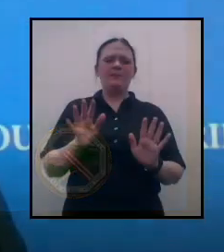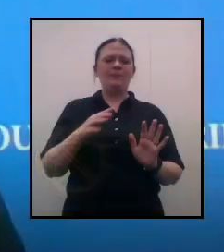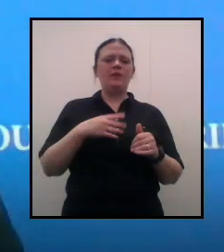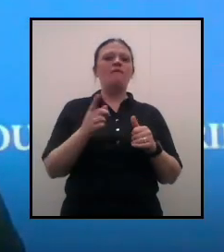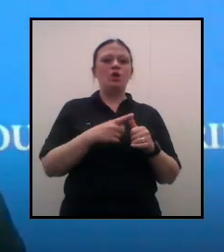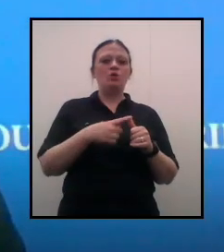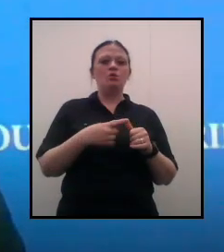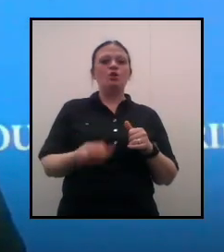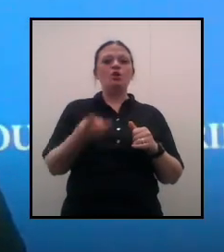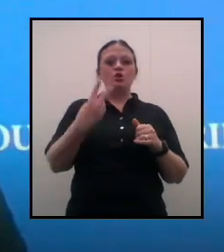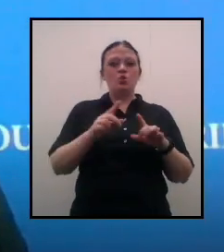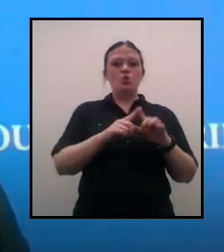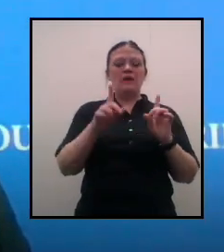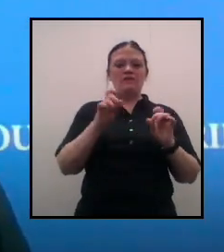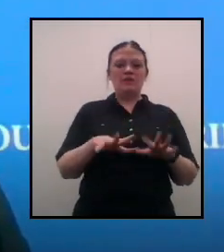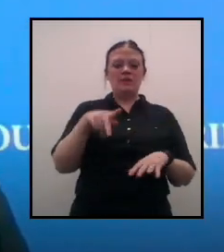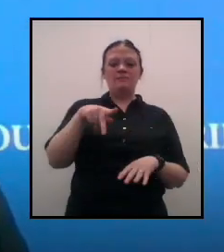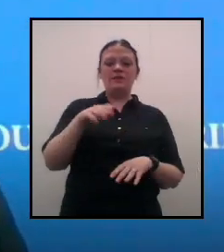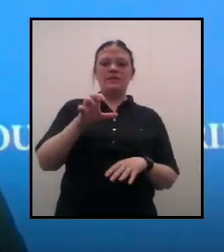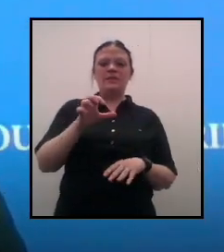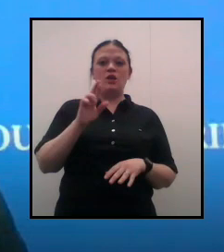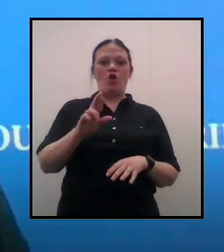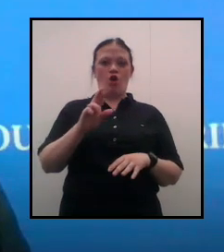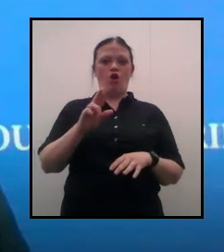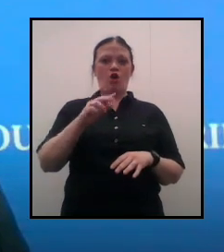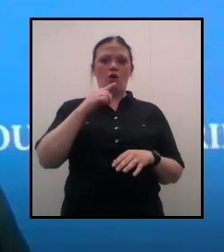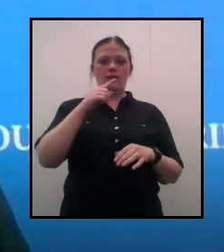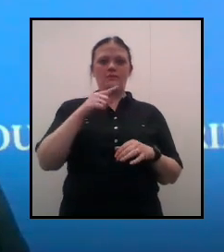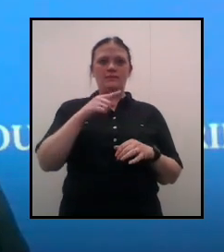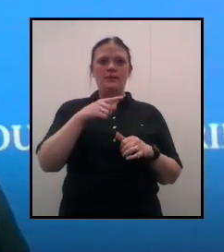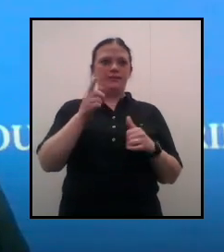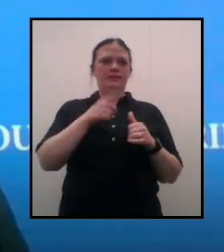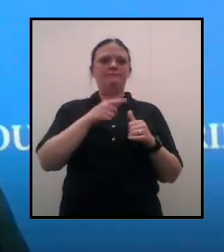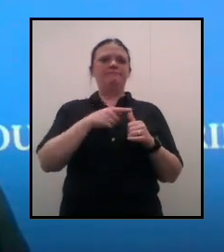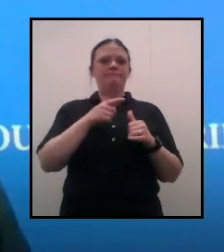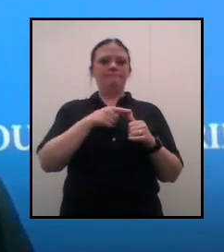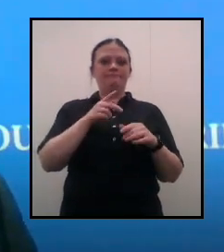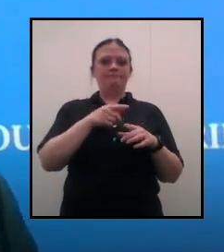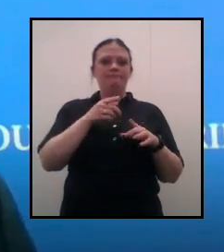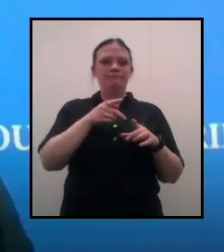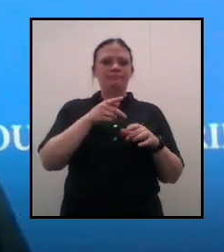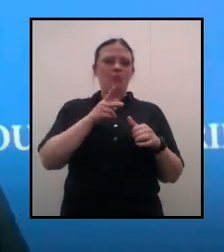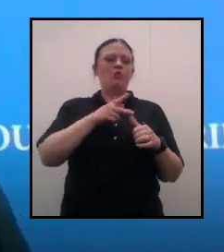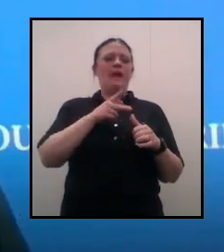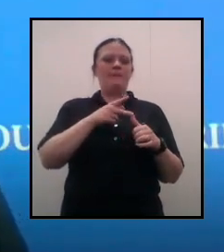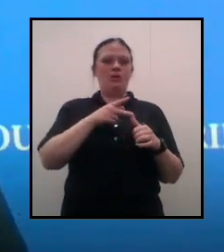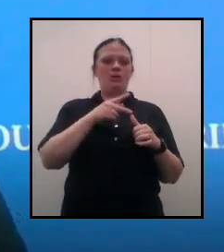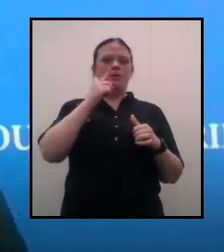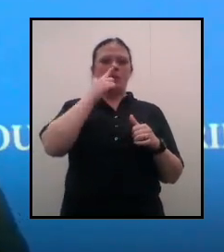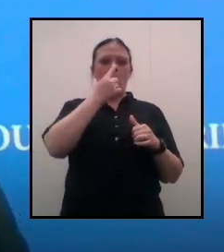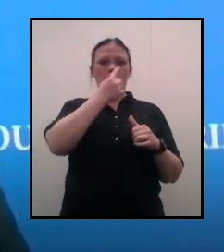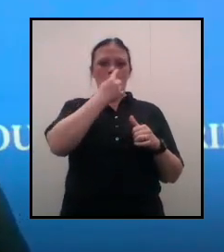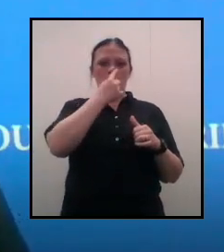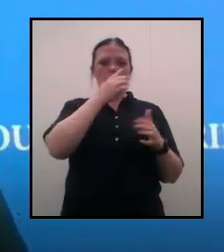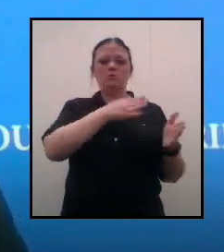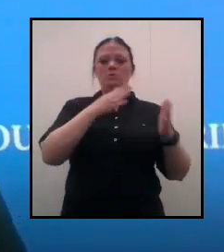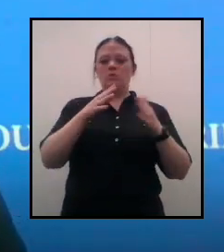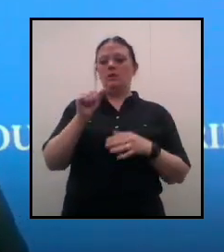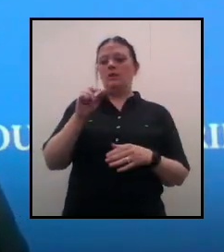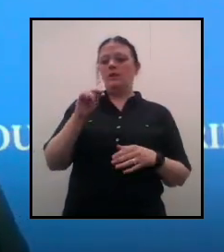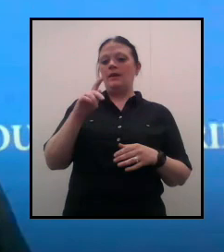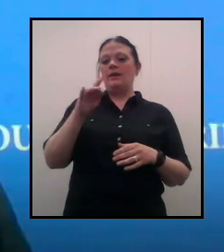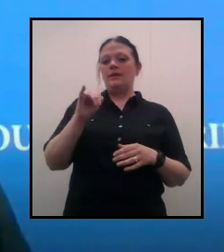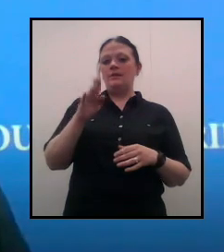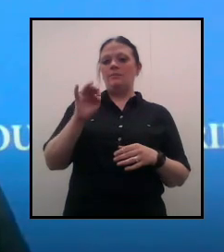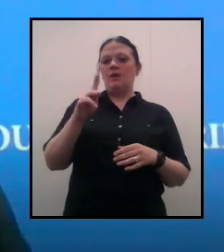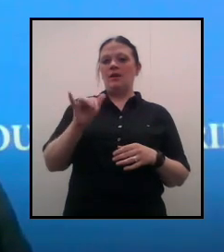different tests. There's the PCR test, which has been the predominant one. That's the nasal swab one. and then there is the antibody test, which some are